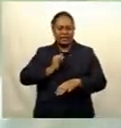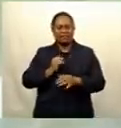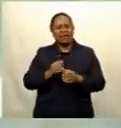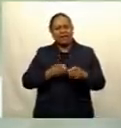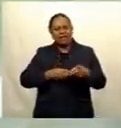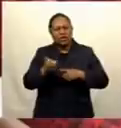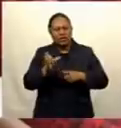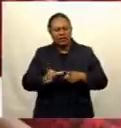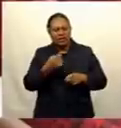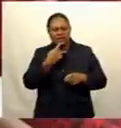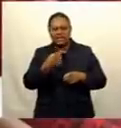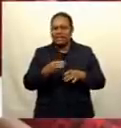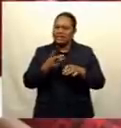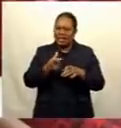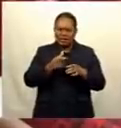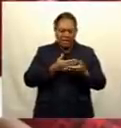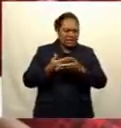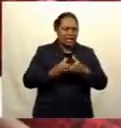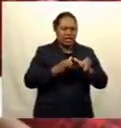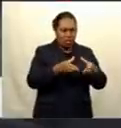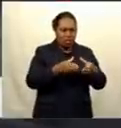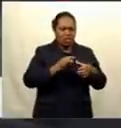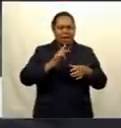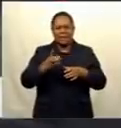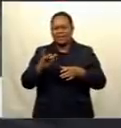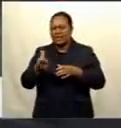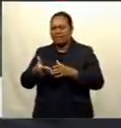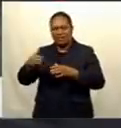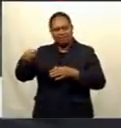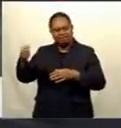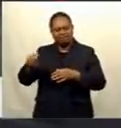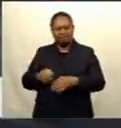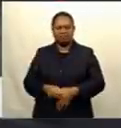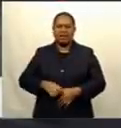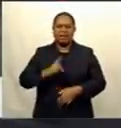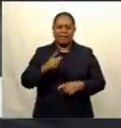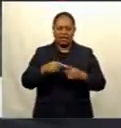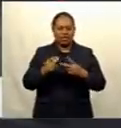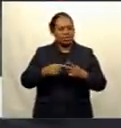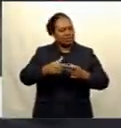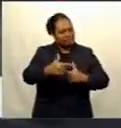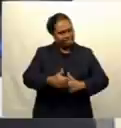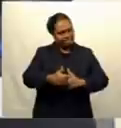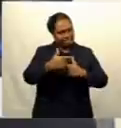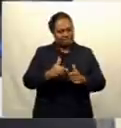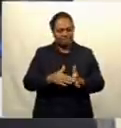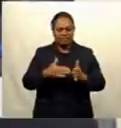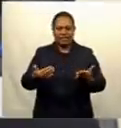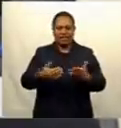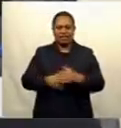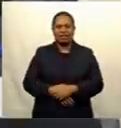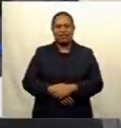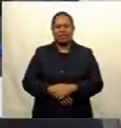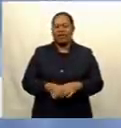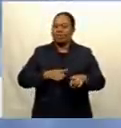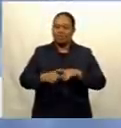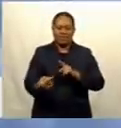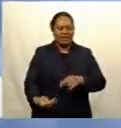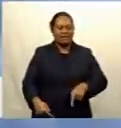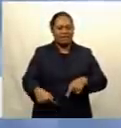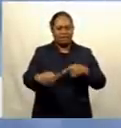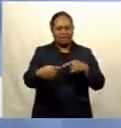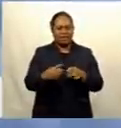continue remotely, others have suspended training. Naidu adds, unfortunately, choices are very limited in this crisis that they are currently facing,